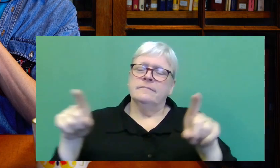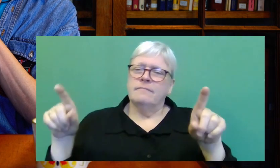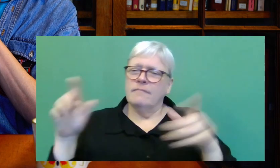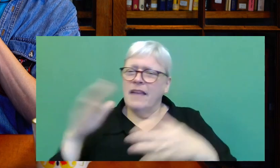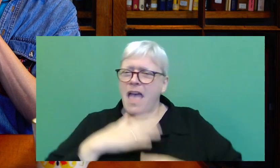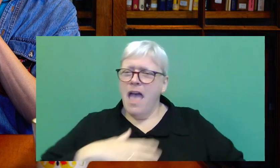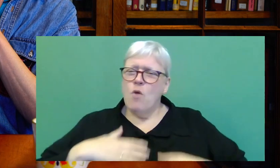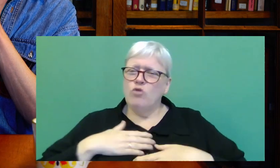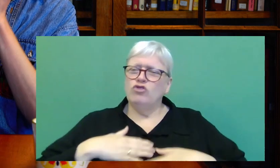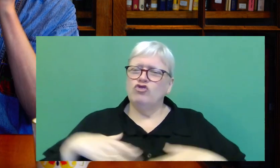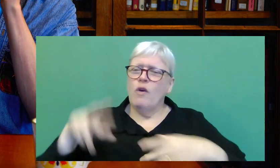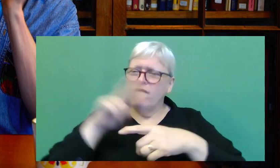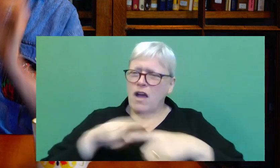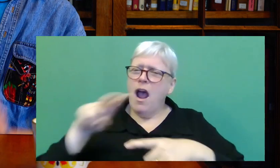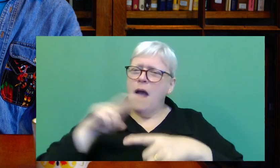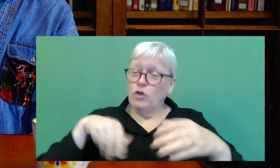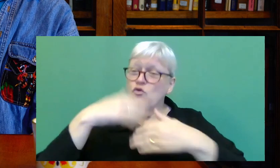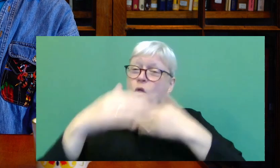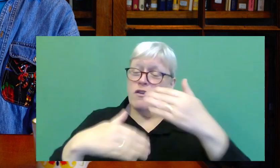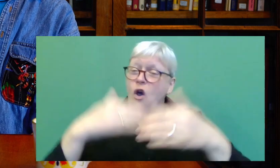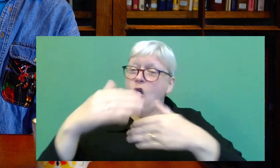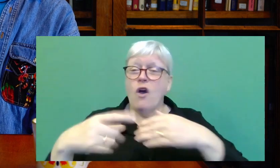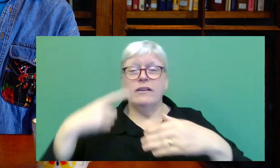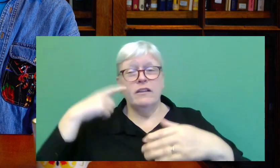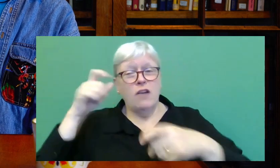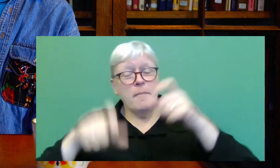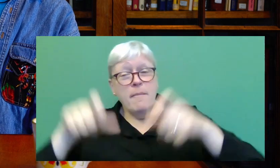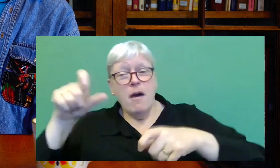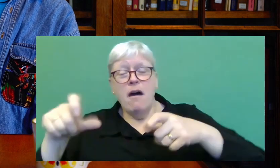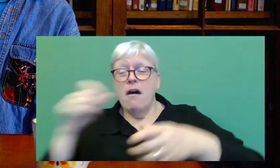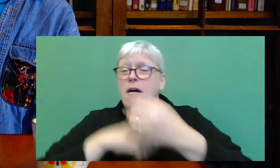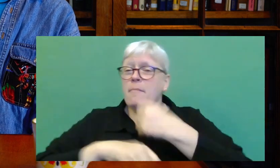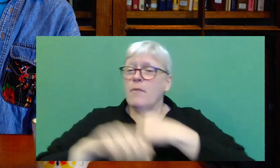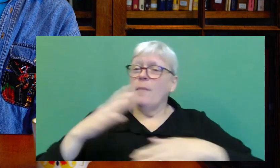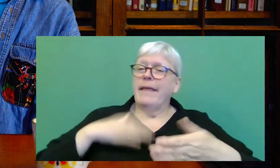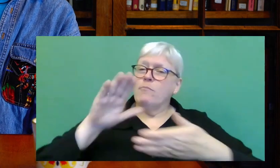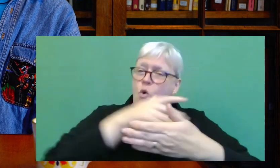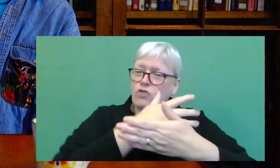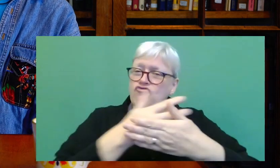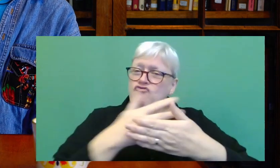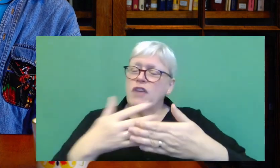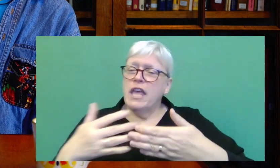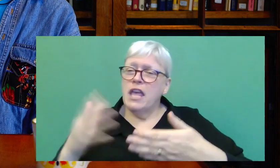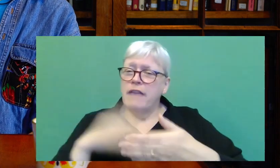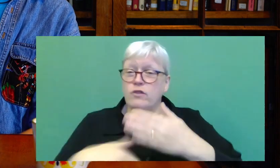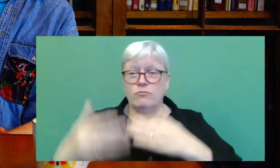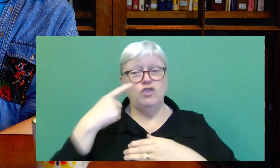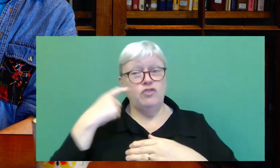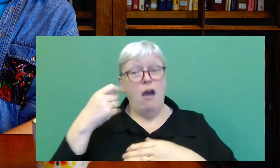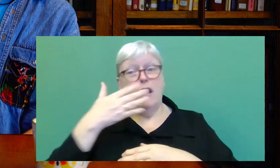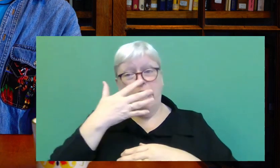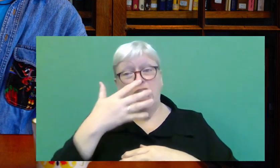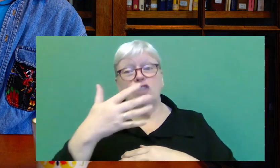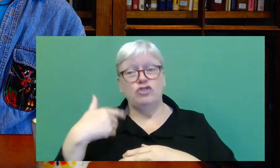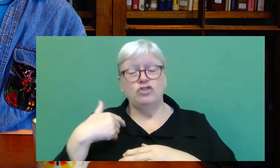generations. People are getting into poetry from a younger age, and there's this whole swarm of artists who are